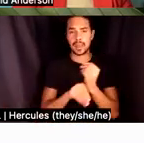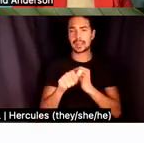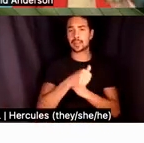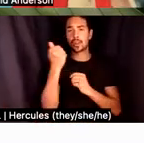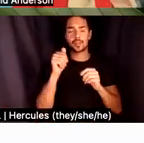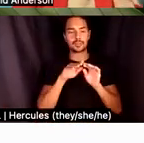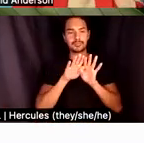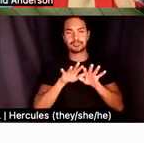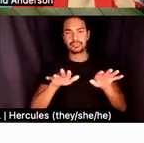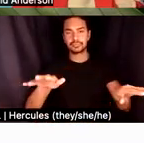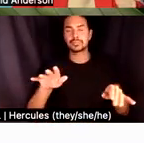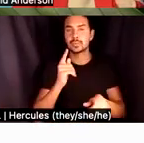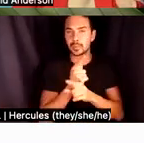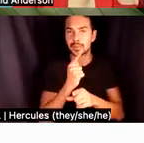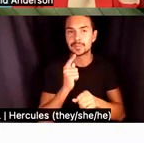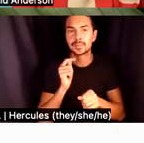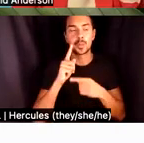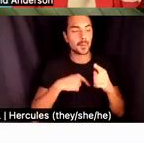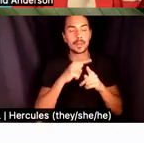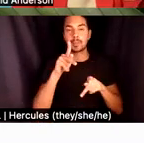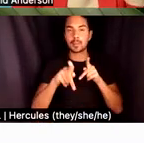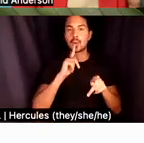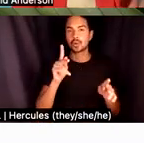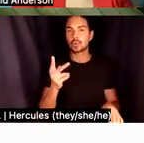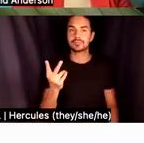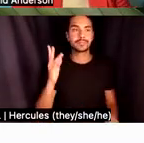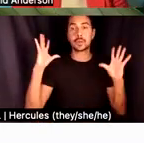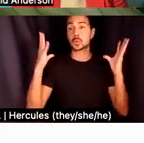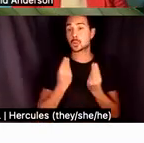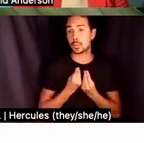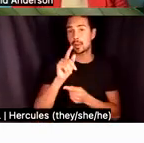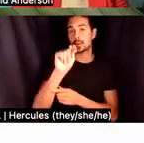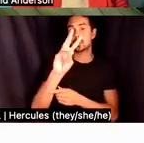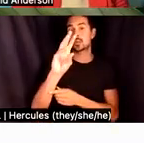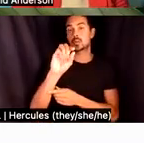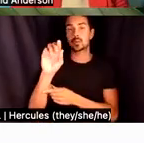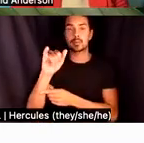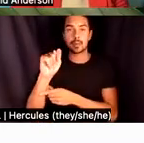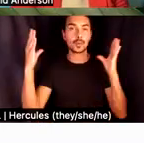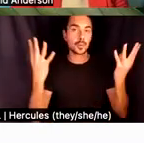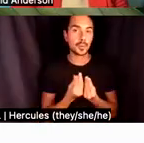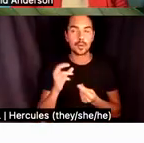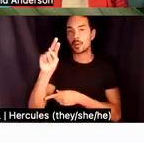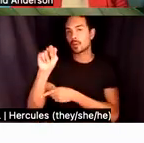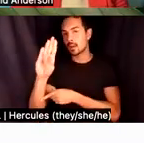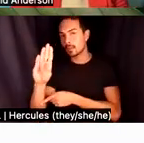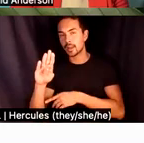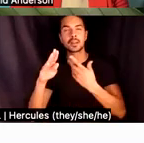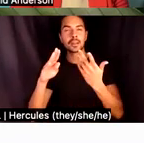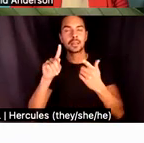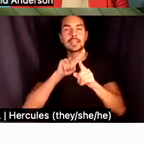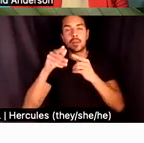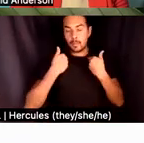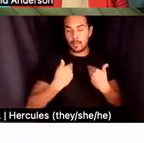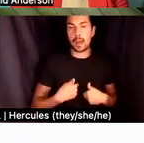or another layer when folks are two-spirit or non-binary or all these other different ways that your body